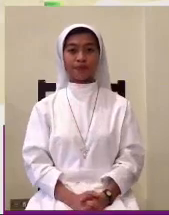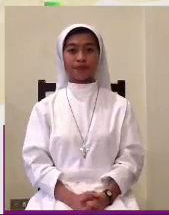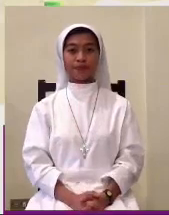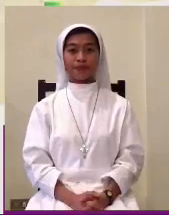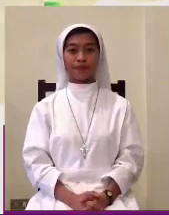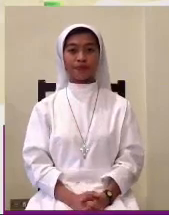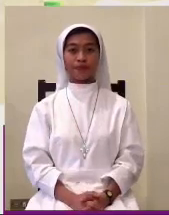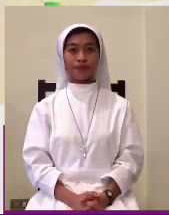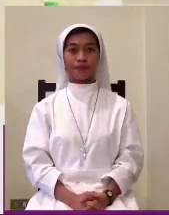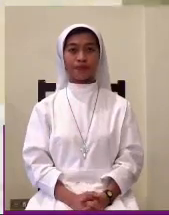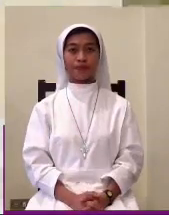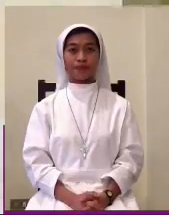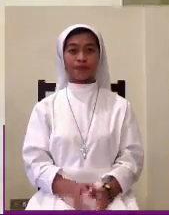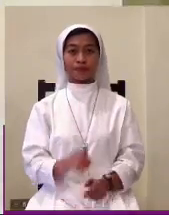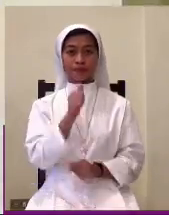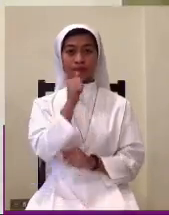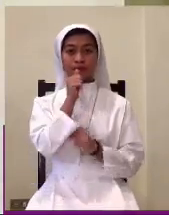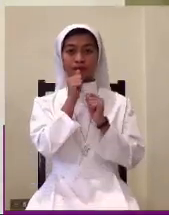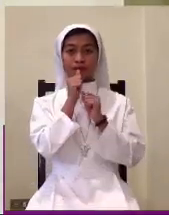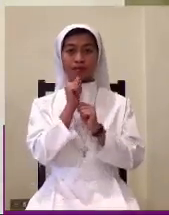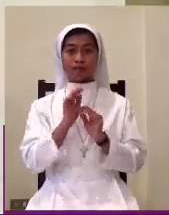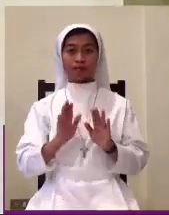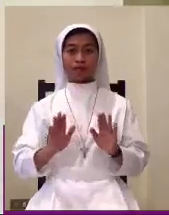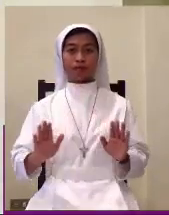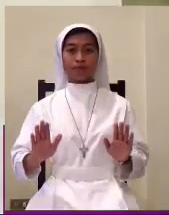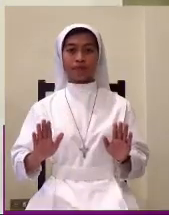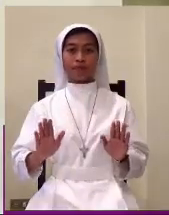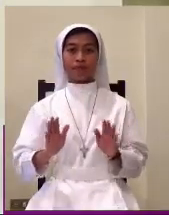Let's have some moments of silence.